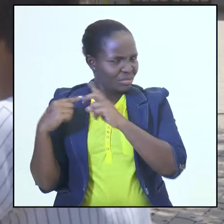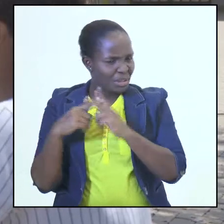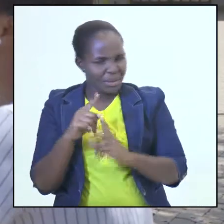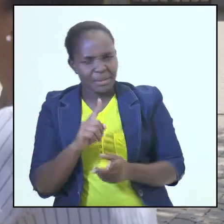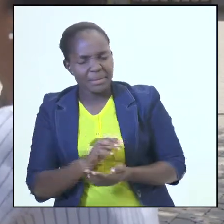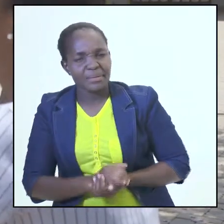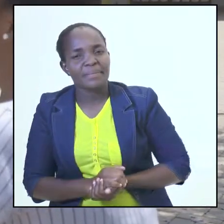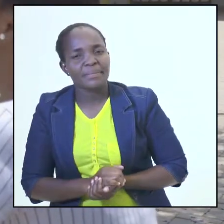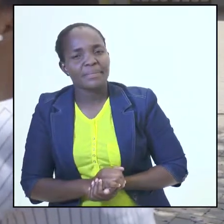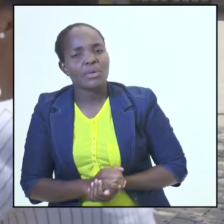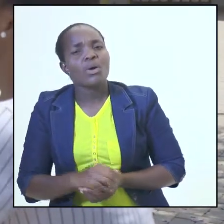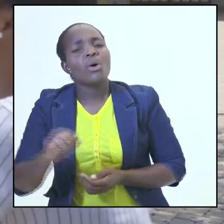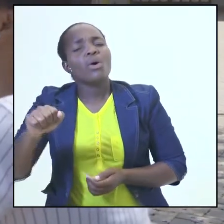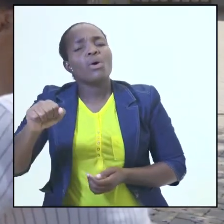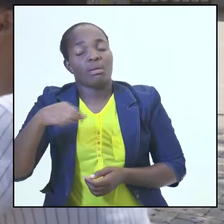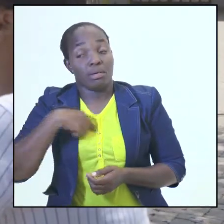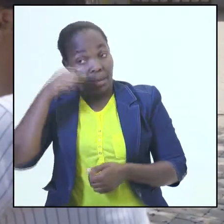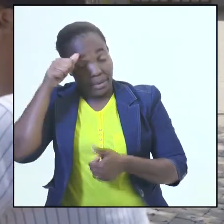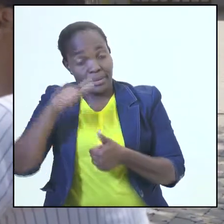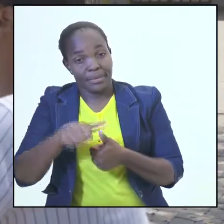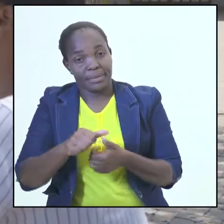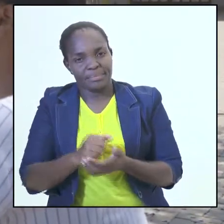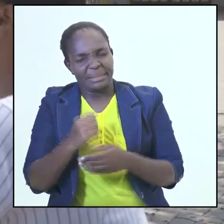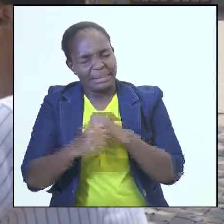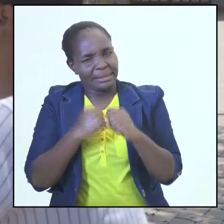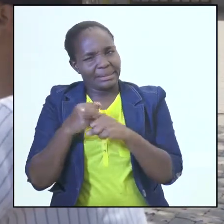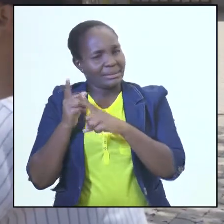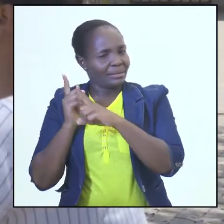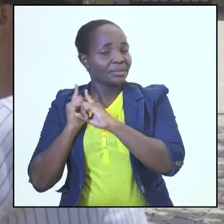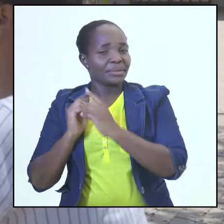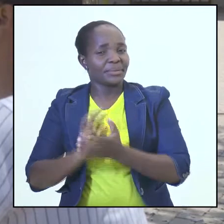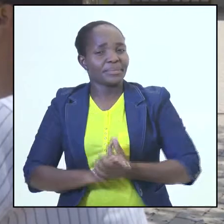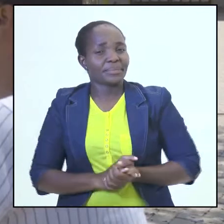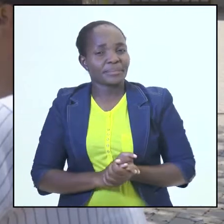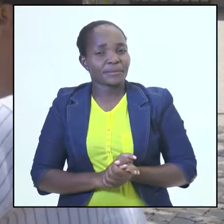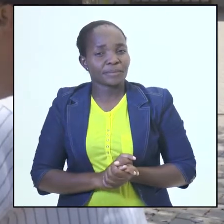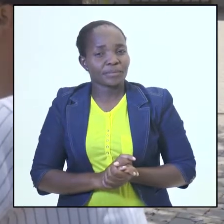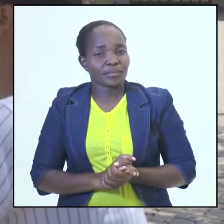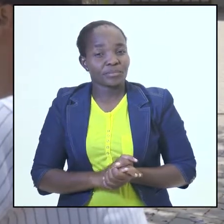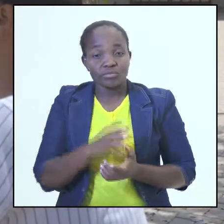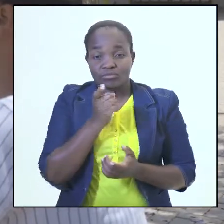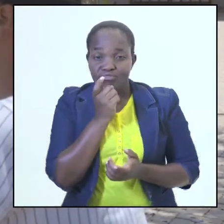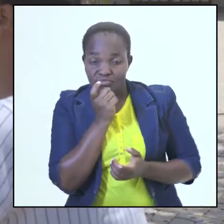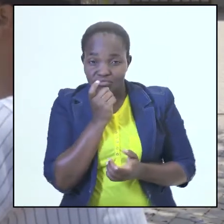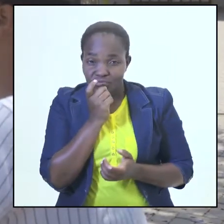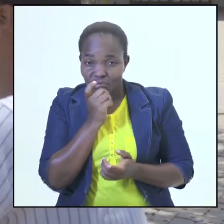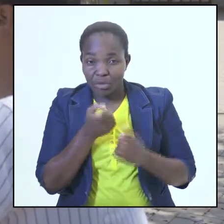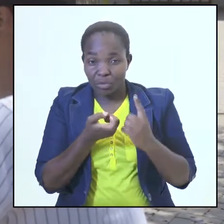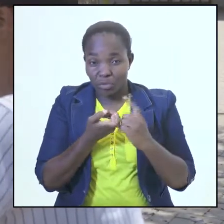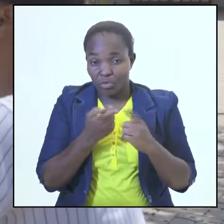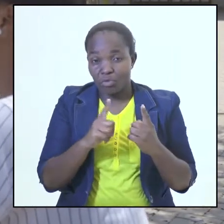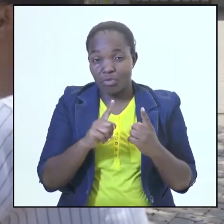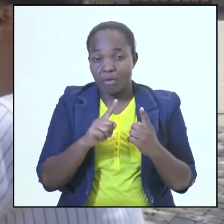what happened. Oh, yeah, yes, I remember. Some years ago, Yeah? a rhino from a zoo in